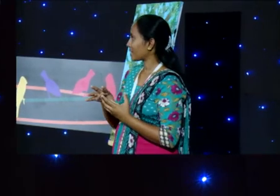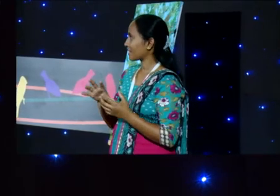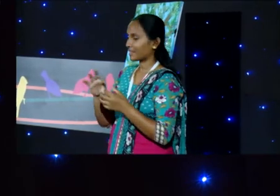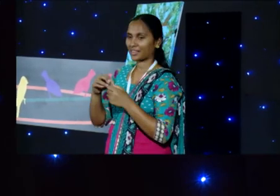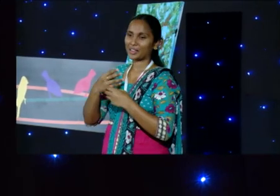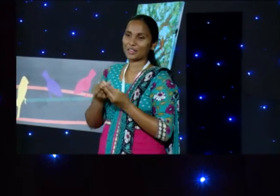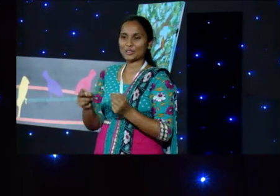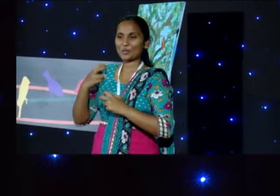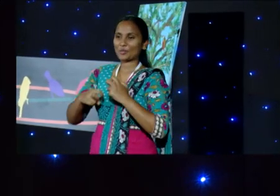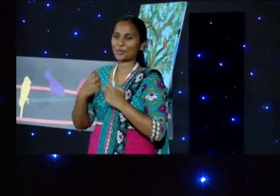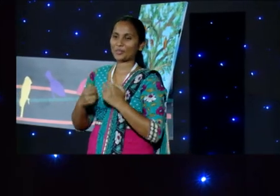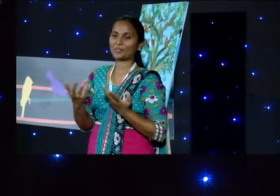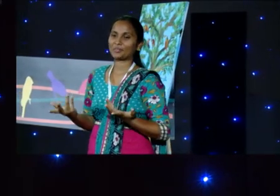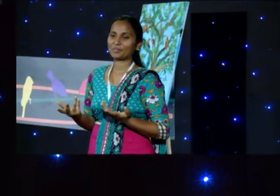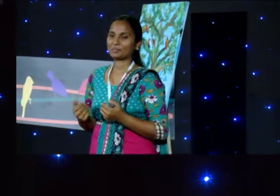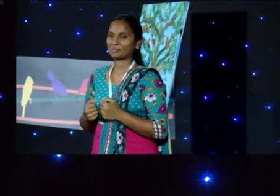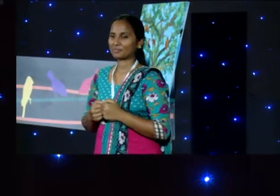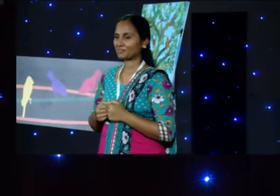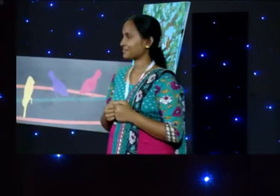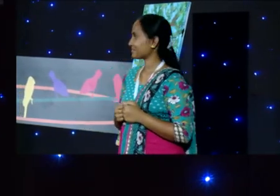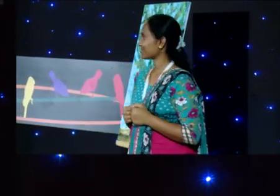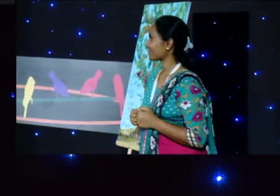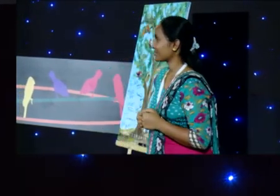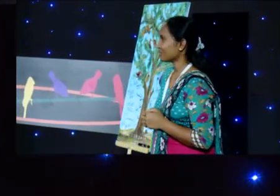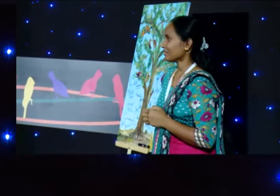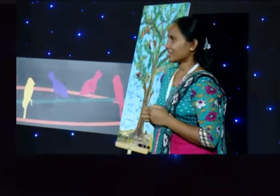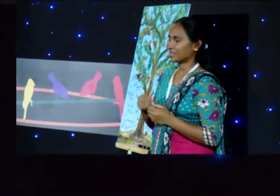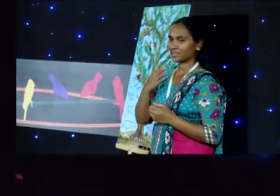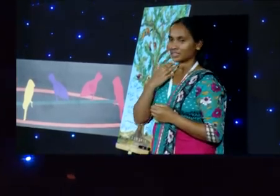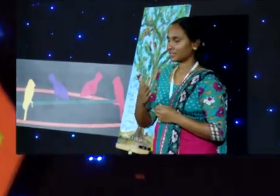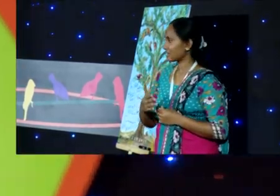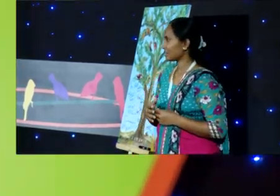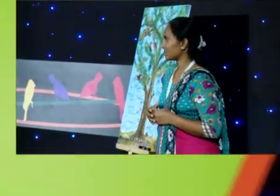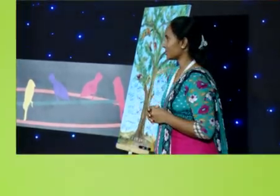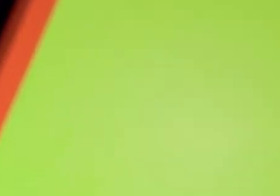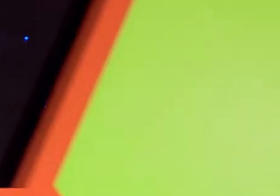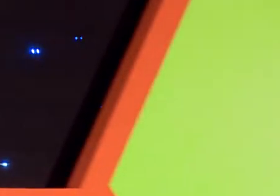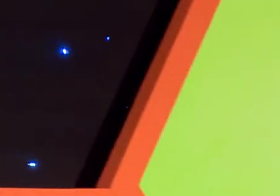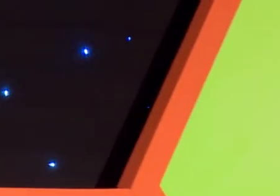and that can solve the problems for you. That's all. Thank you.